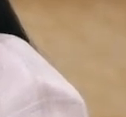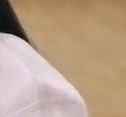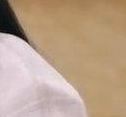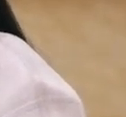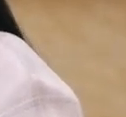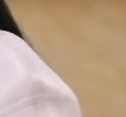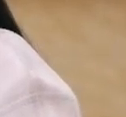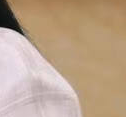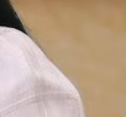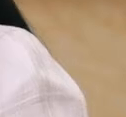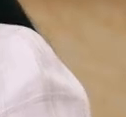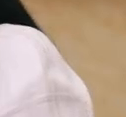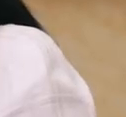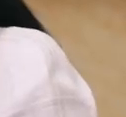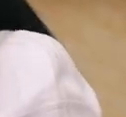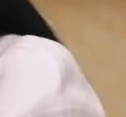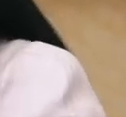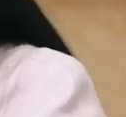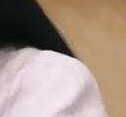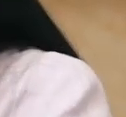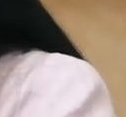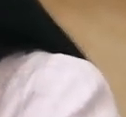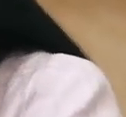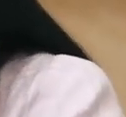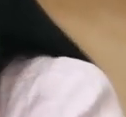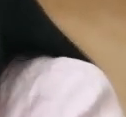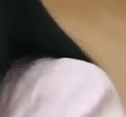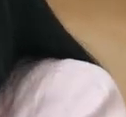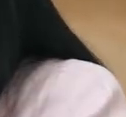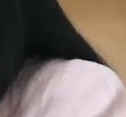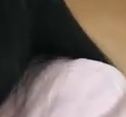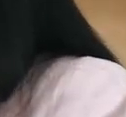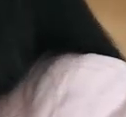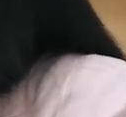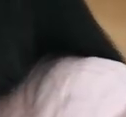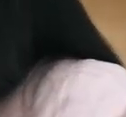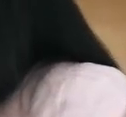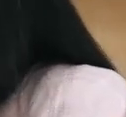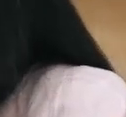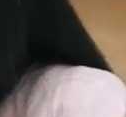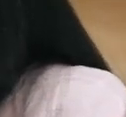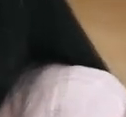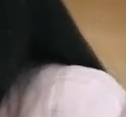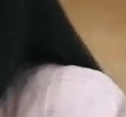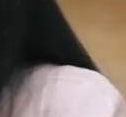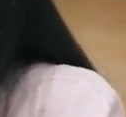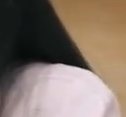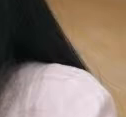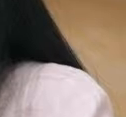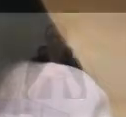decide what kinds of services are going to help me meet my goals that I wasn't able to access before due to having